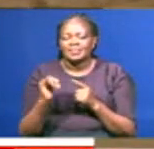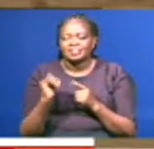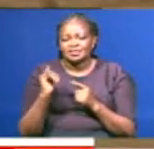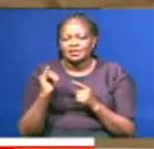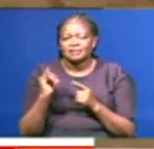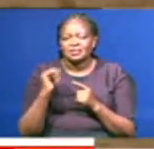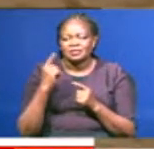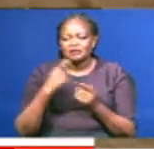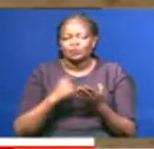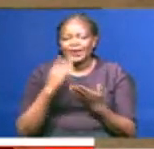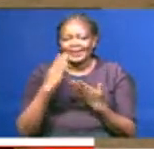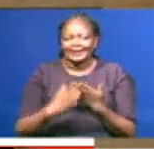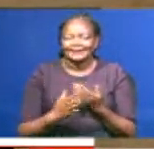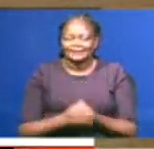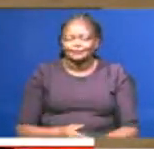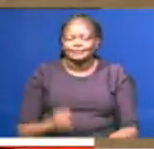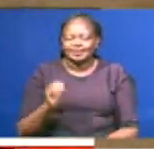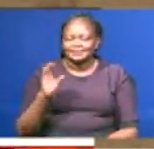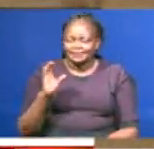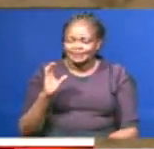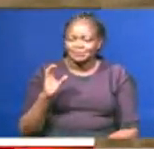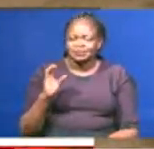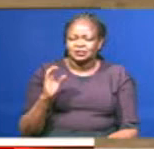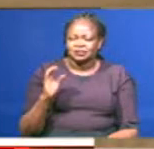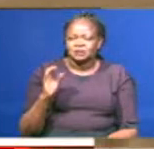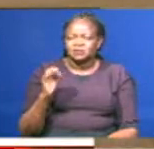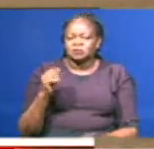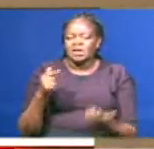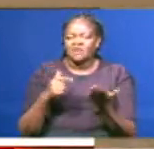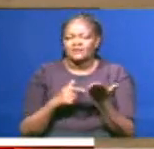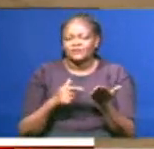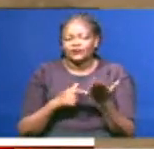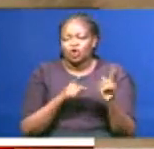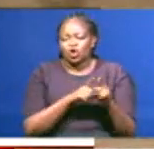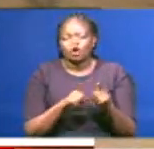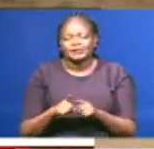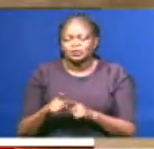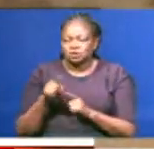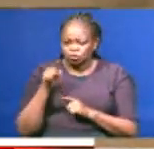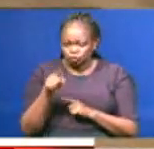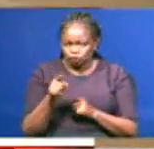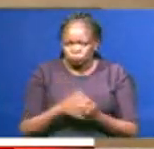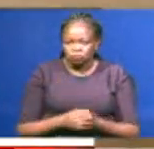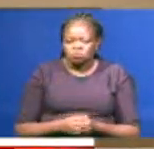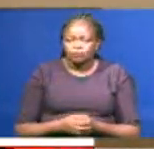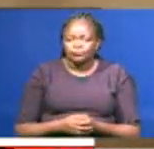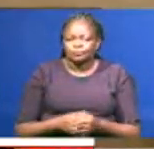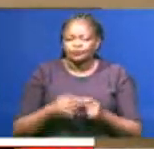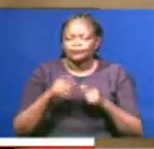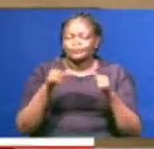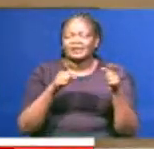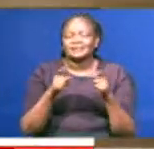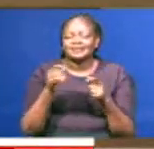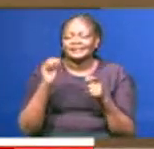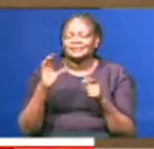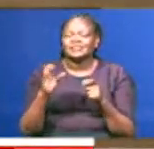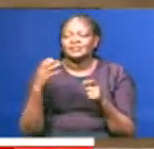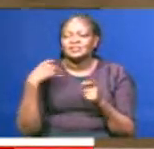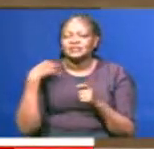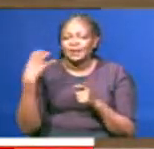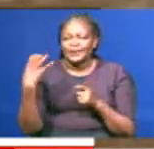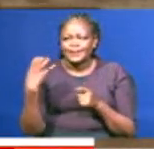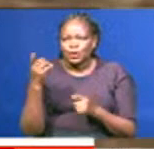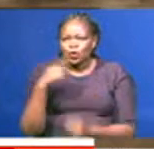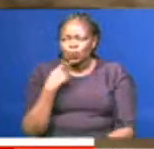this weekend's ARC Equator Rally in Voi. Also in the Voi mix is the reigning ARC 4 champion Rio Smith, who